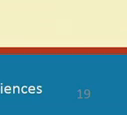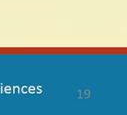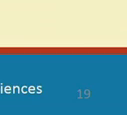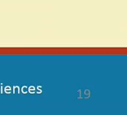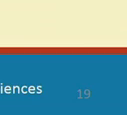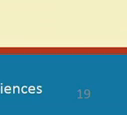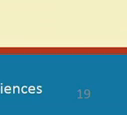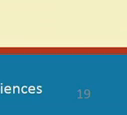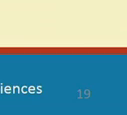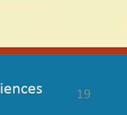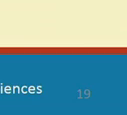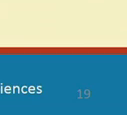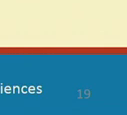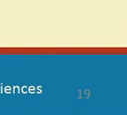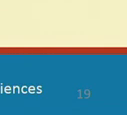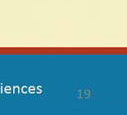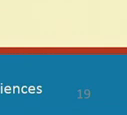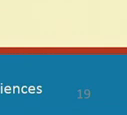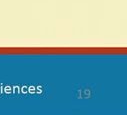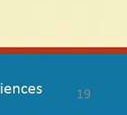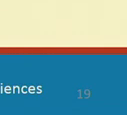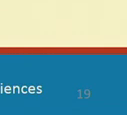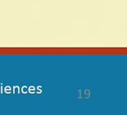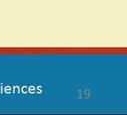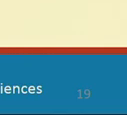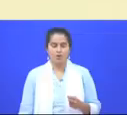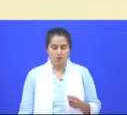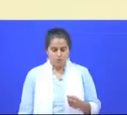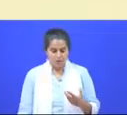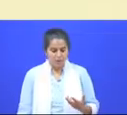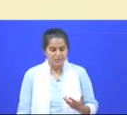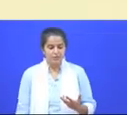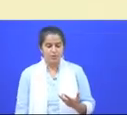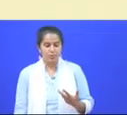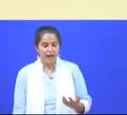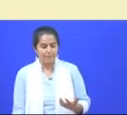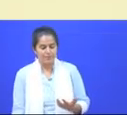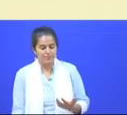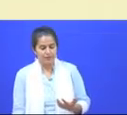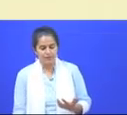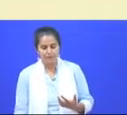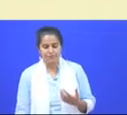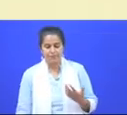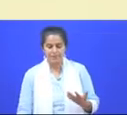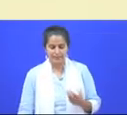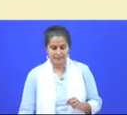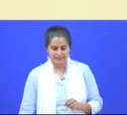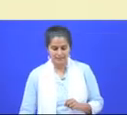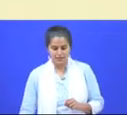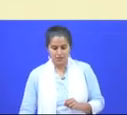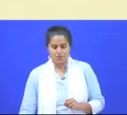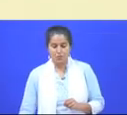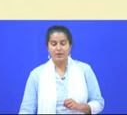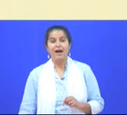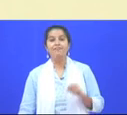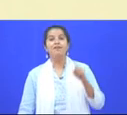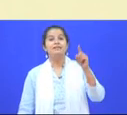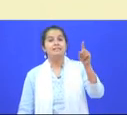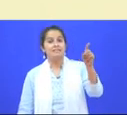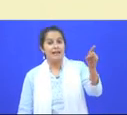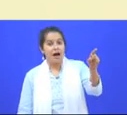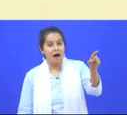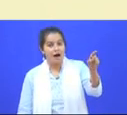the masculine and the neuter words for the pronoun. So now let's look at what happens in the feminine case. So we